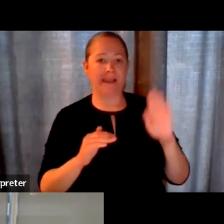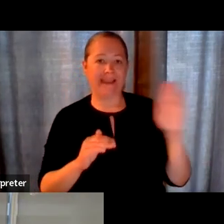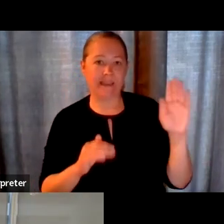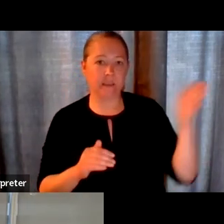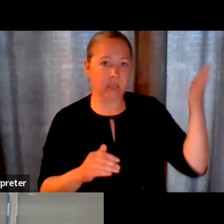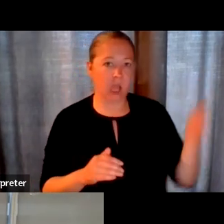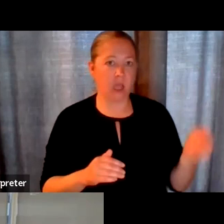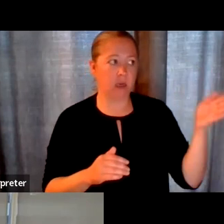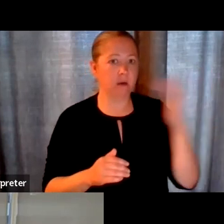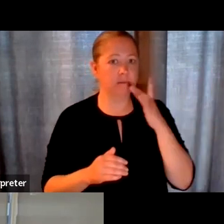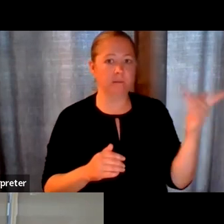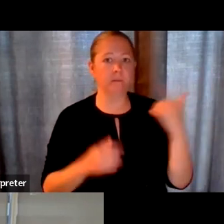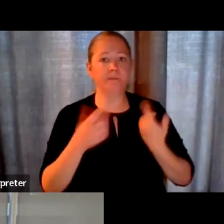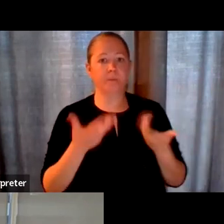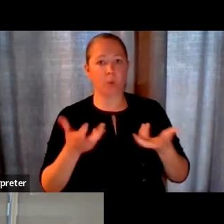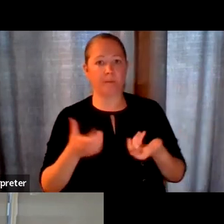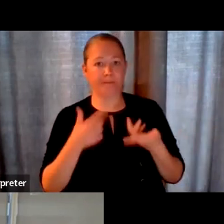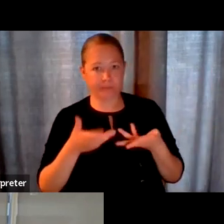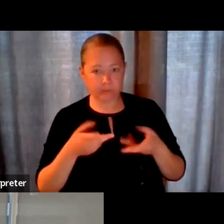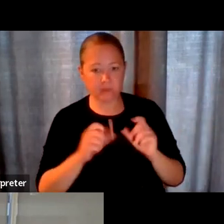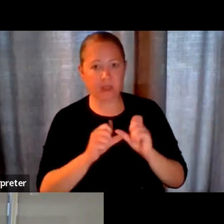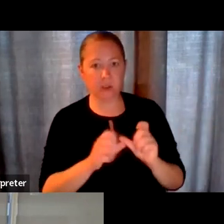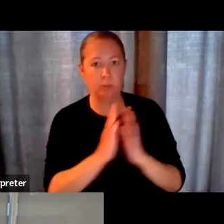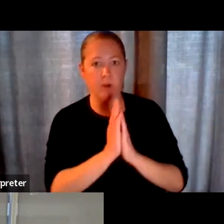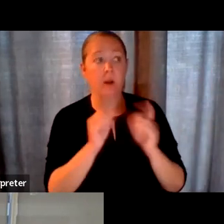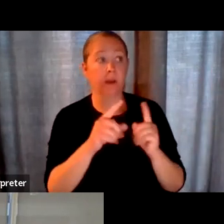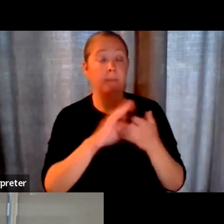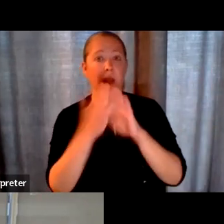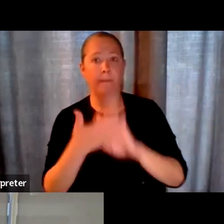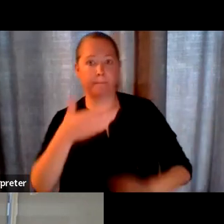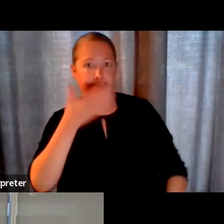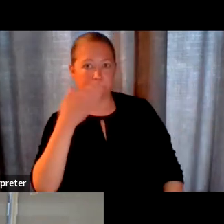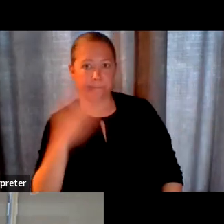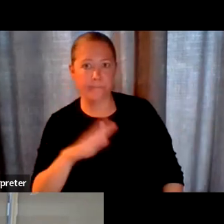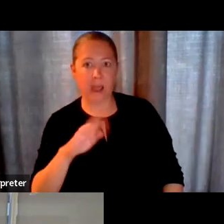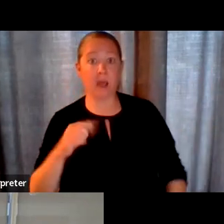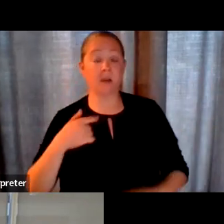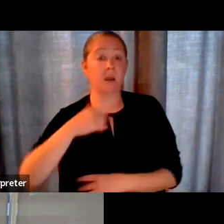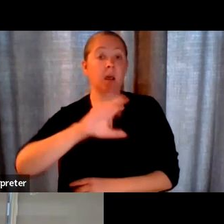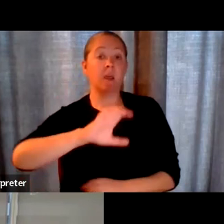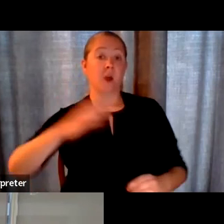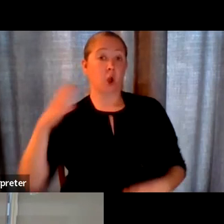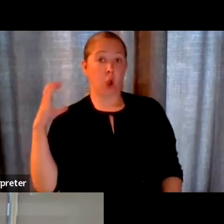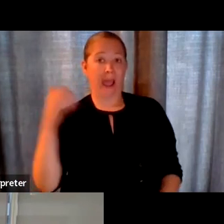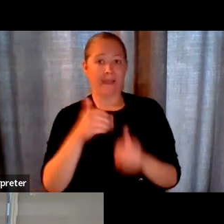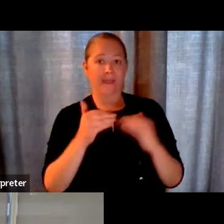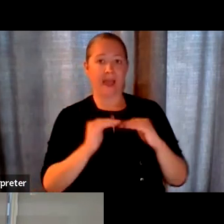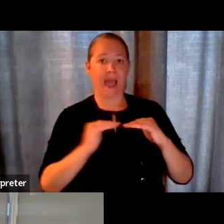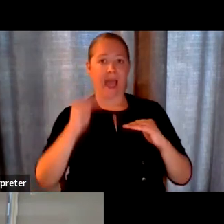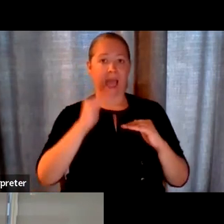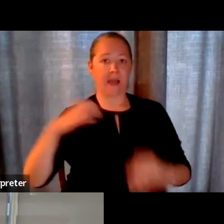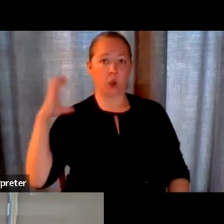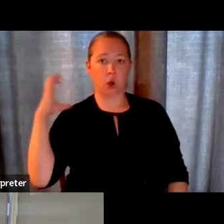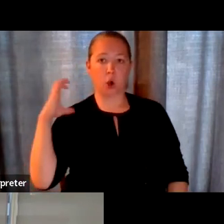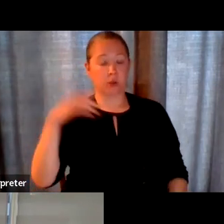keep praying with students. It got so bad that the head coach worried that he might be shot from the crowd. A Satanist group showed up,